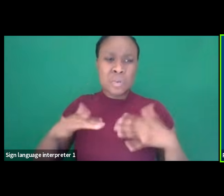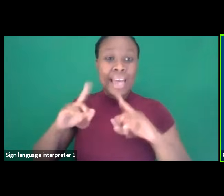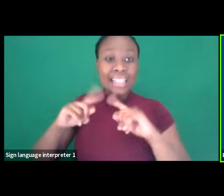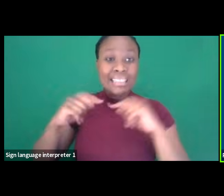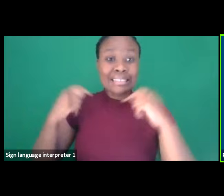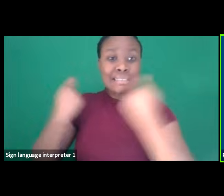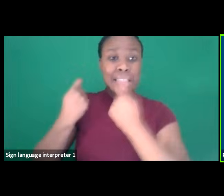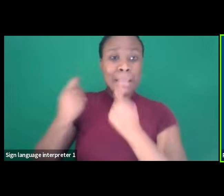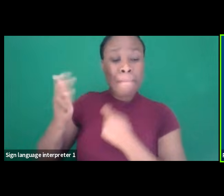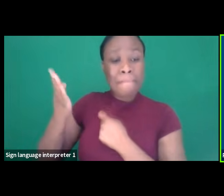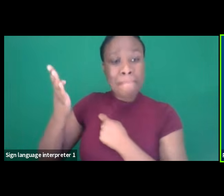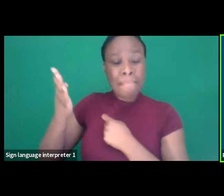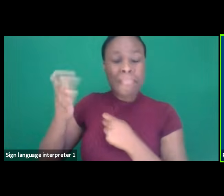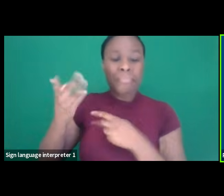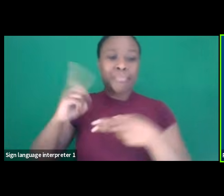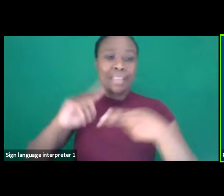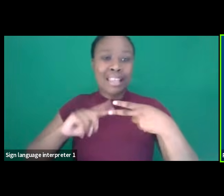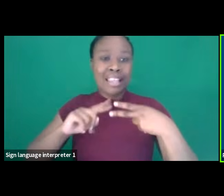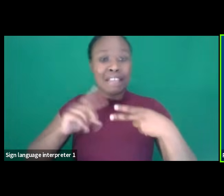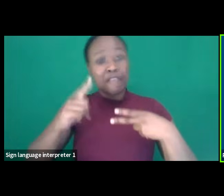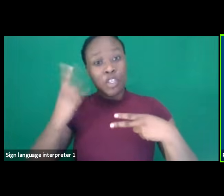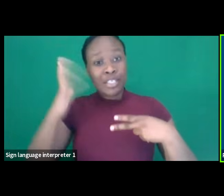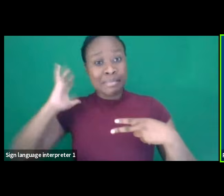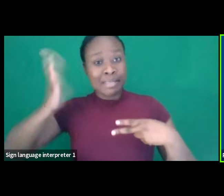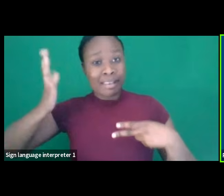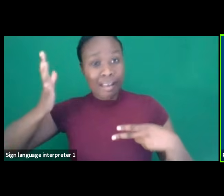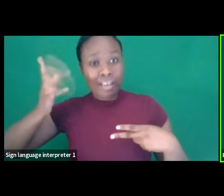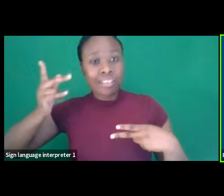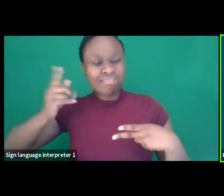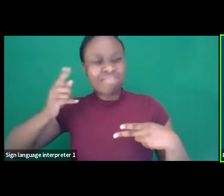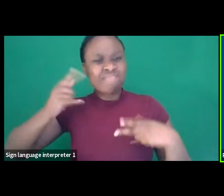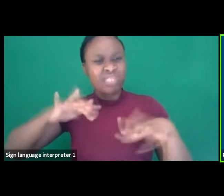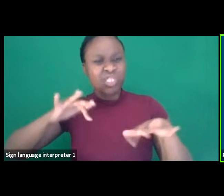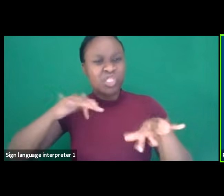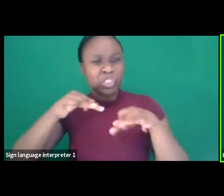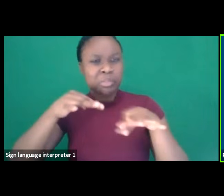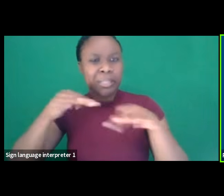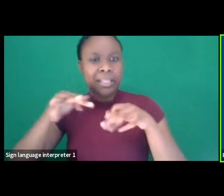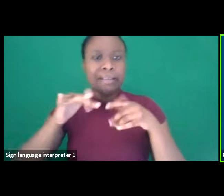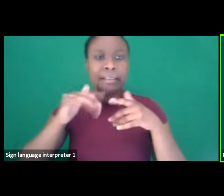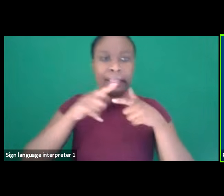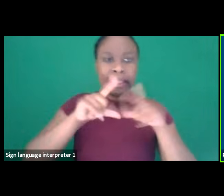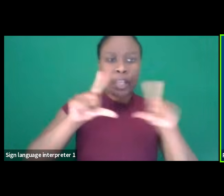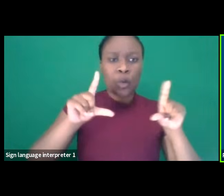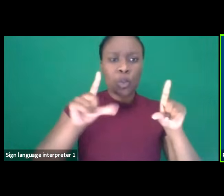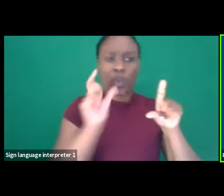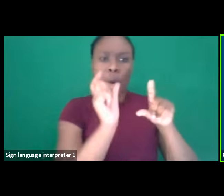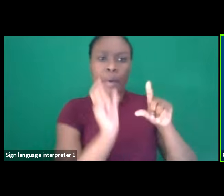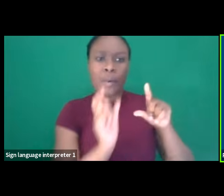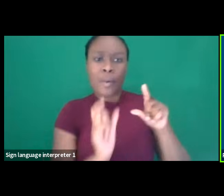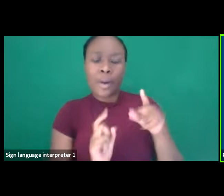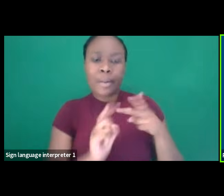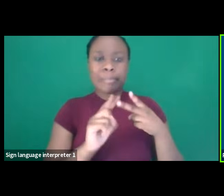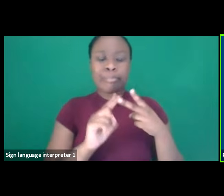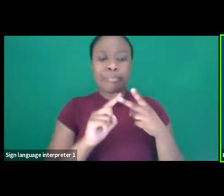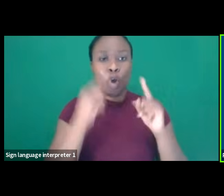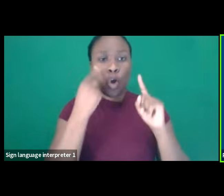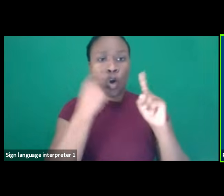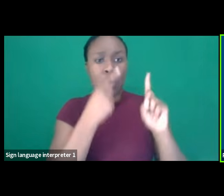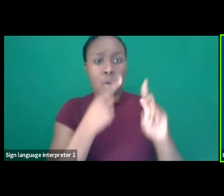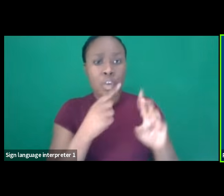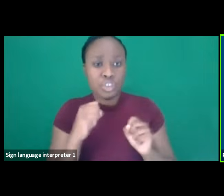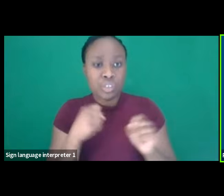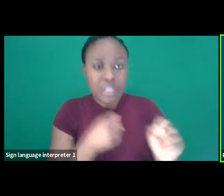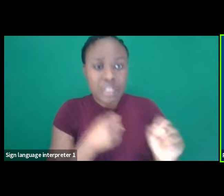a true north strategy, objectives, and language that provides a laser-clear guide on how